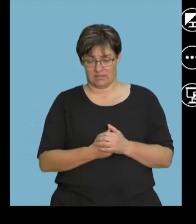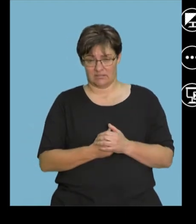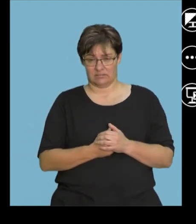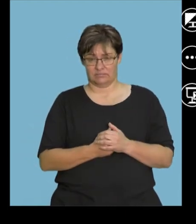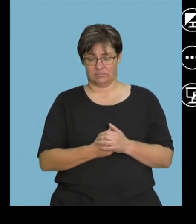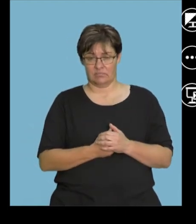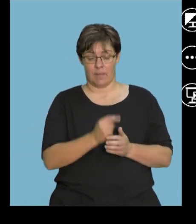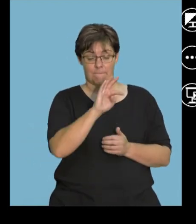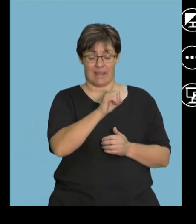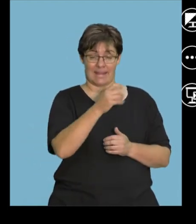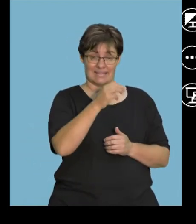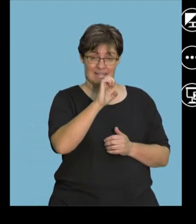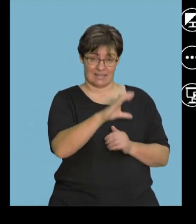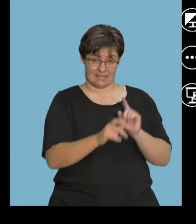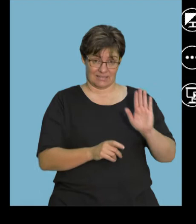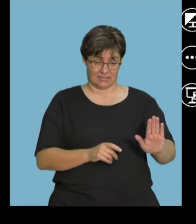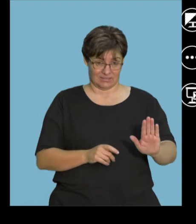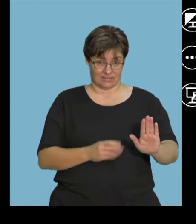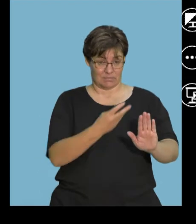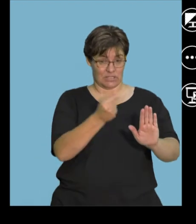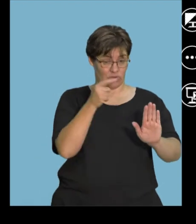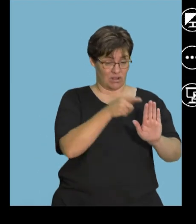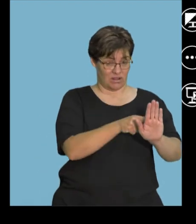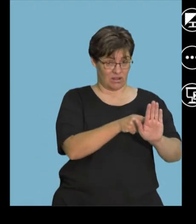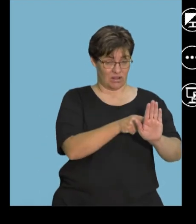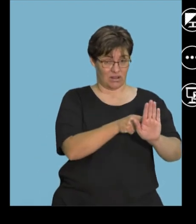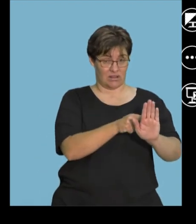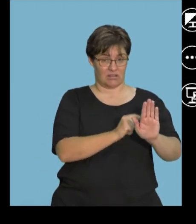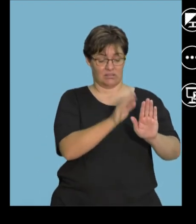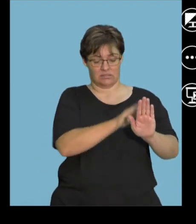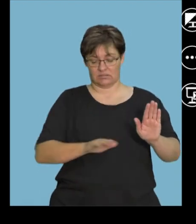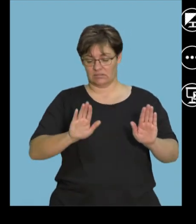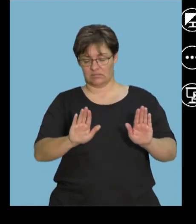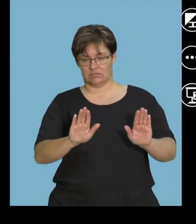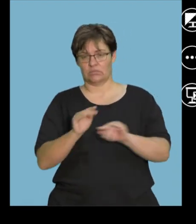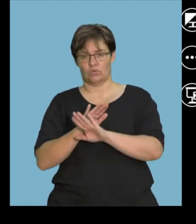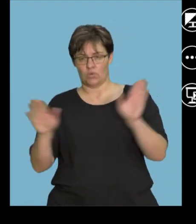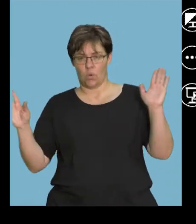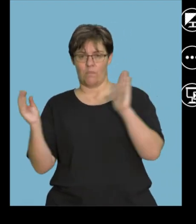magnetic materials, okay, as well as